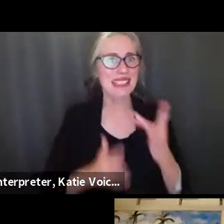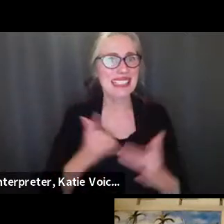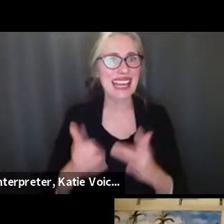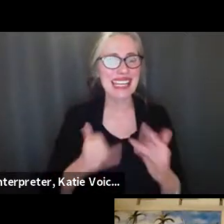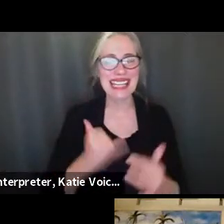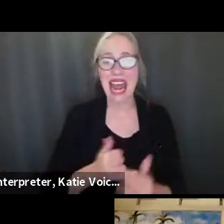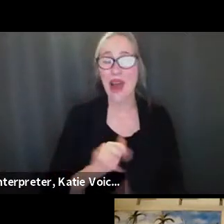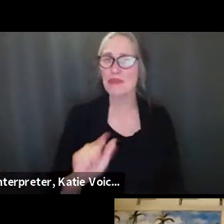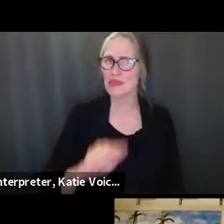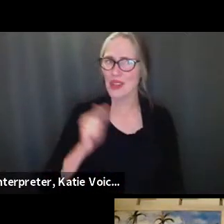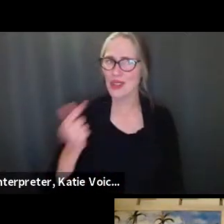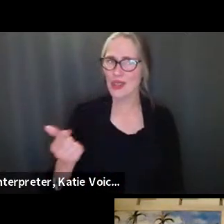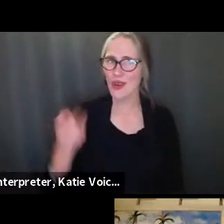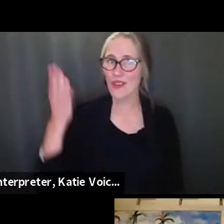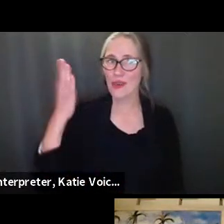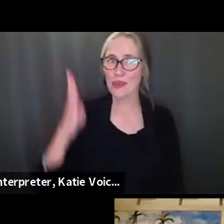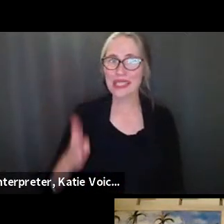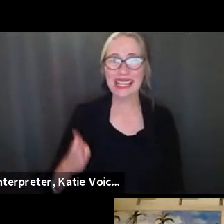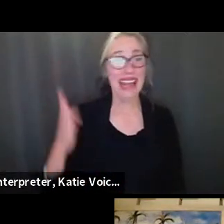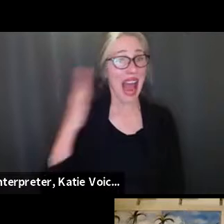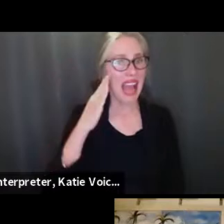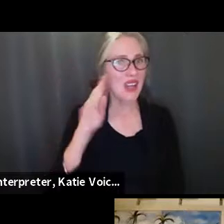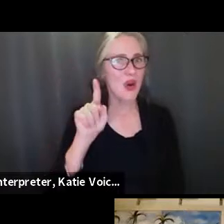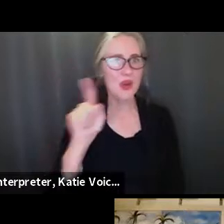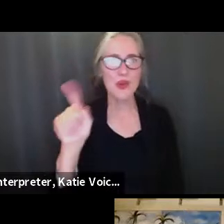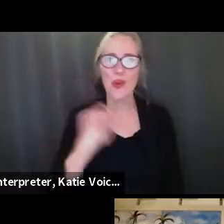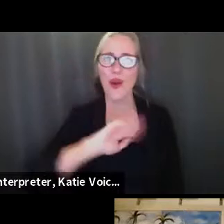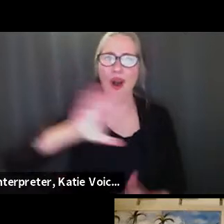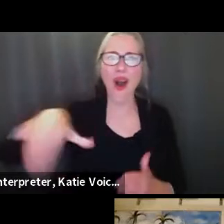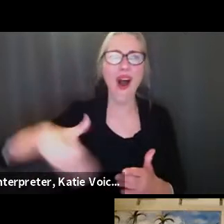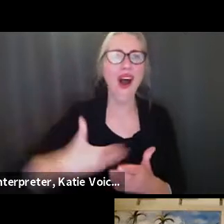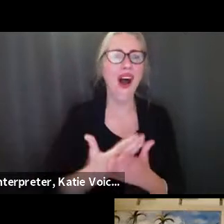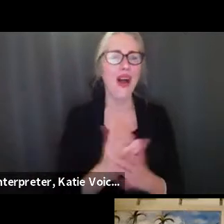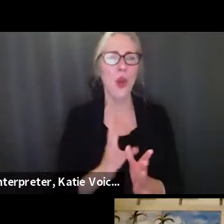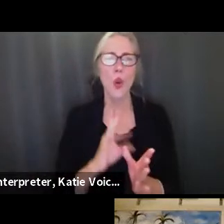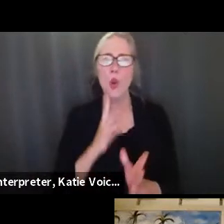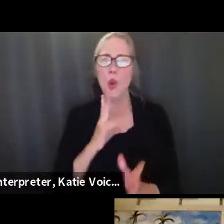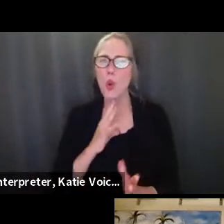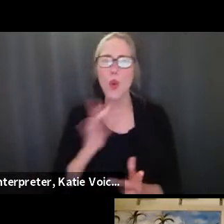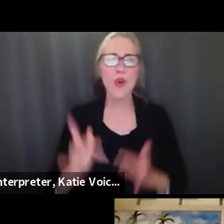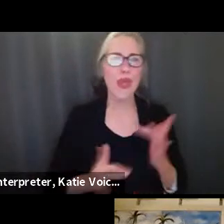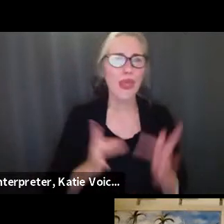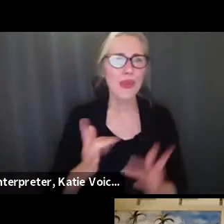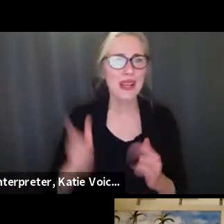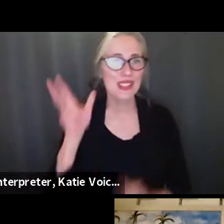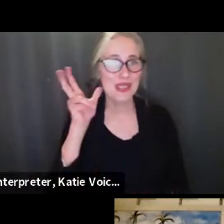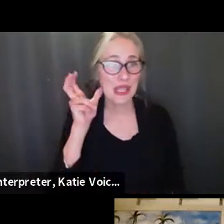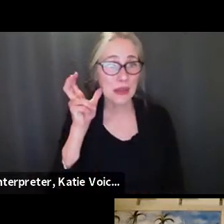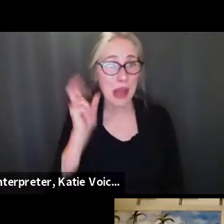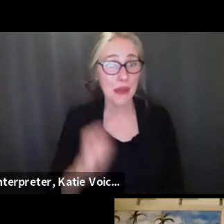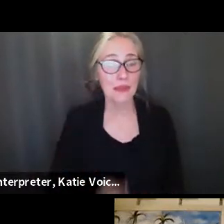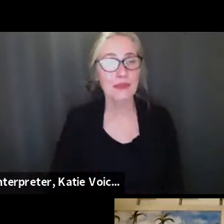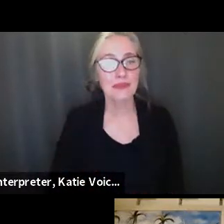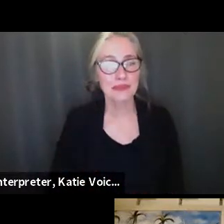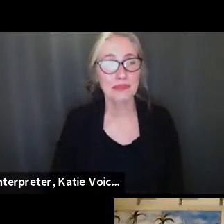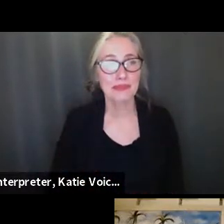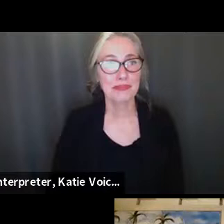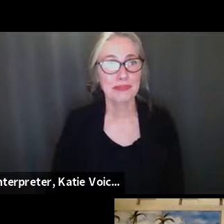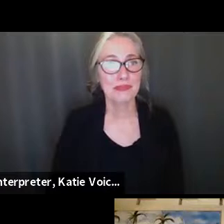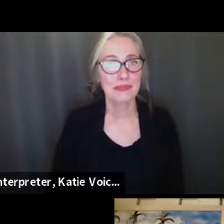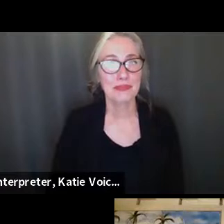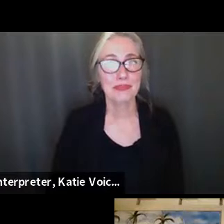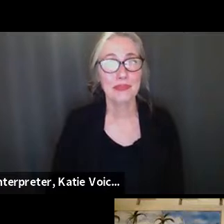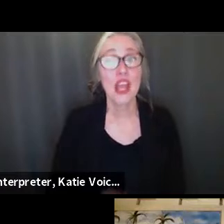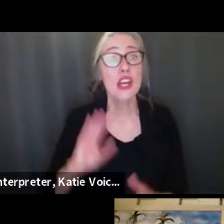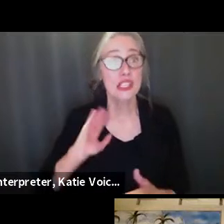this presentation that I know you will all be just as thrilled to hear about. And so I know our